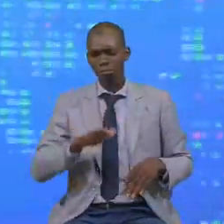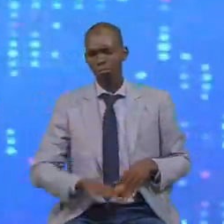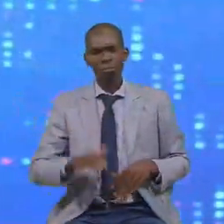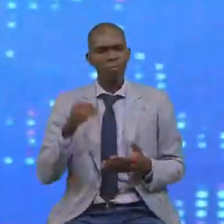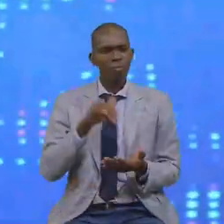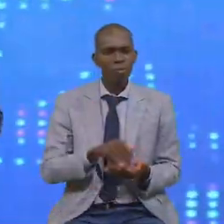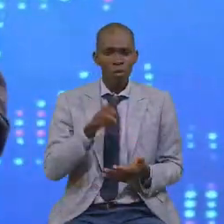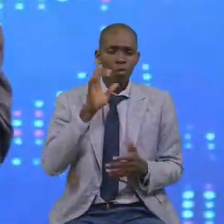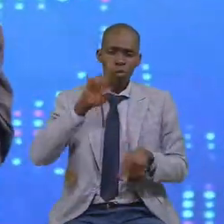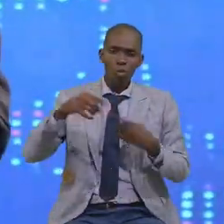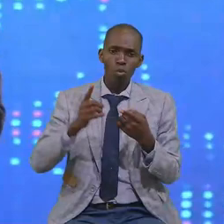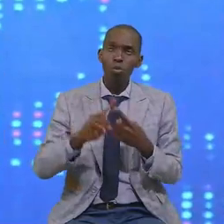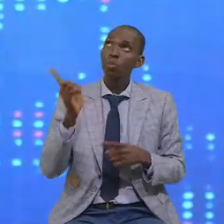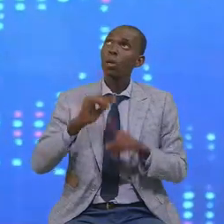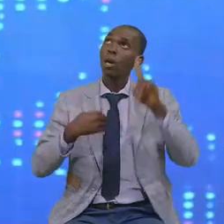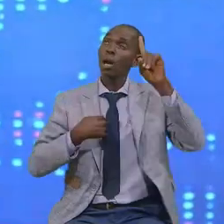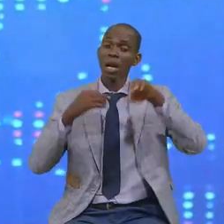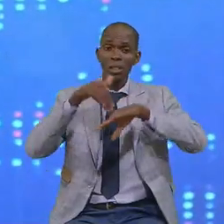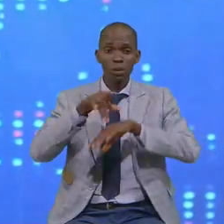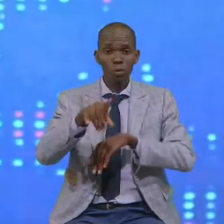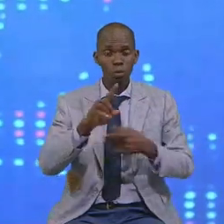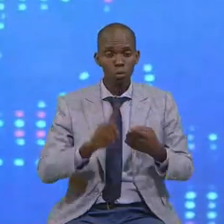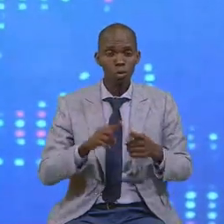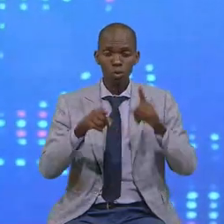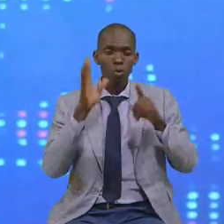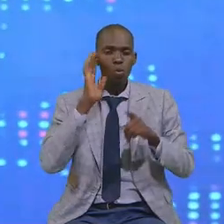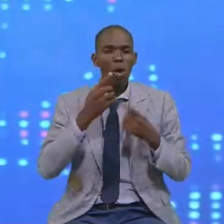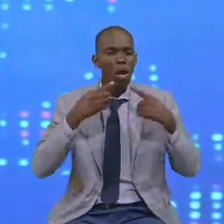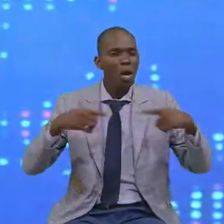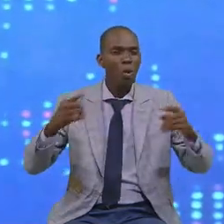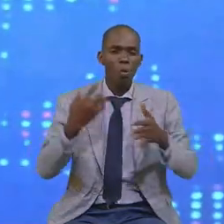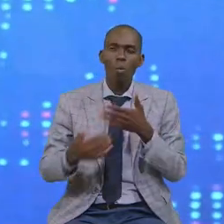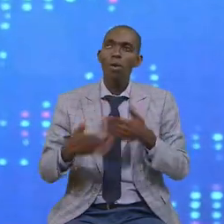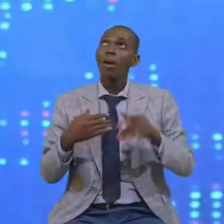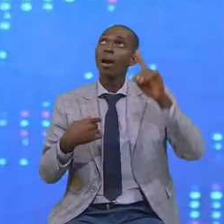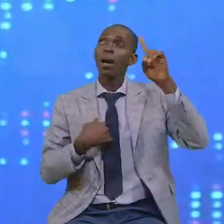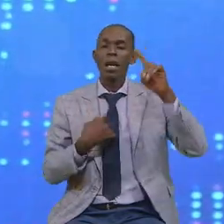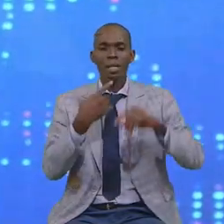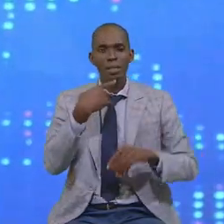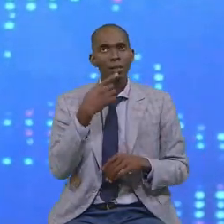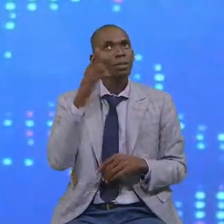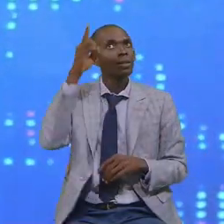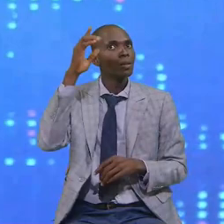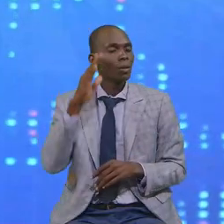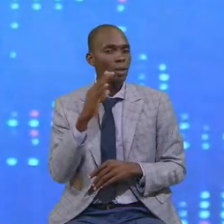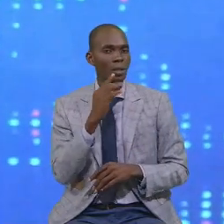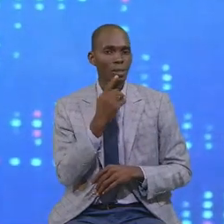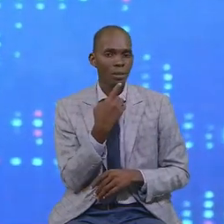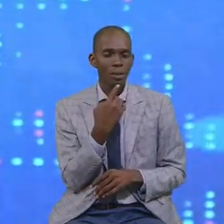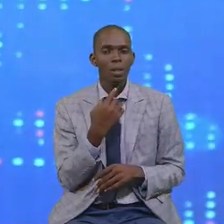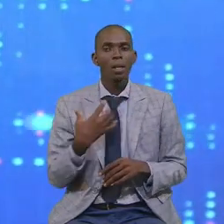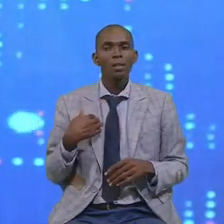will say whatsoever I put in your mouth, God said. And then we have